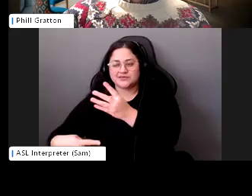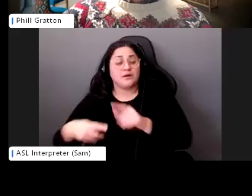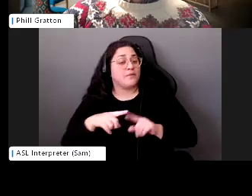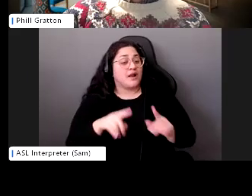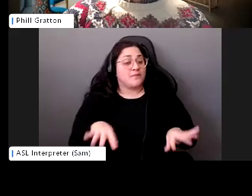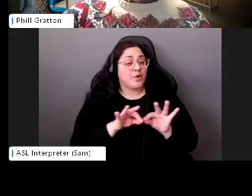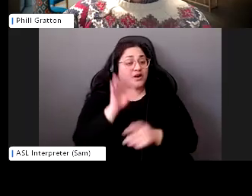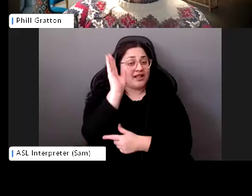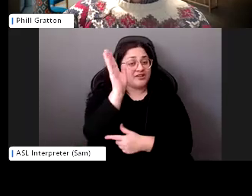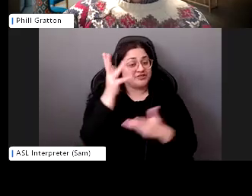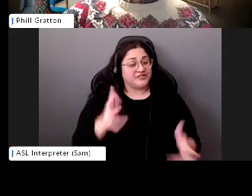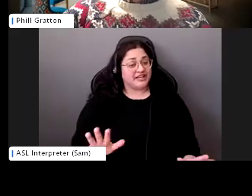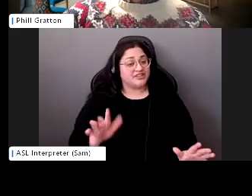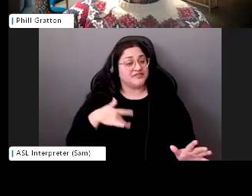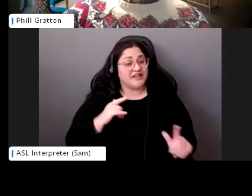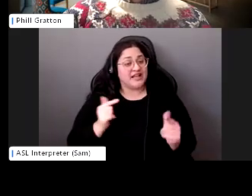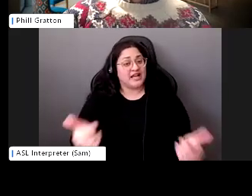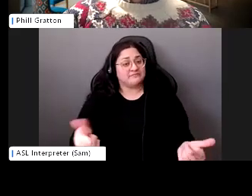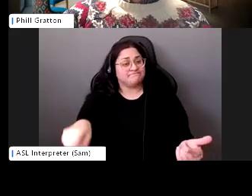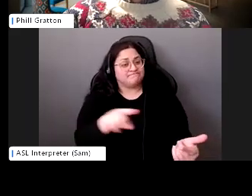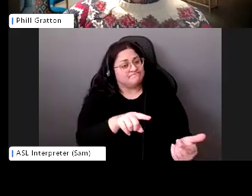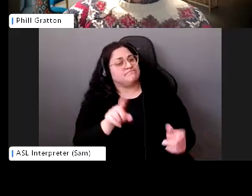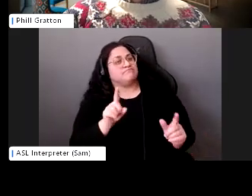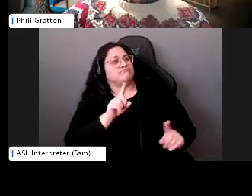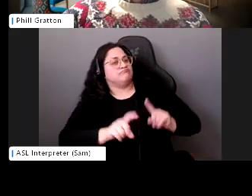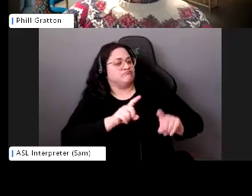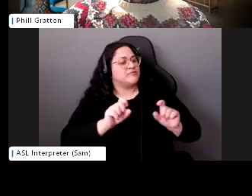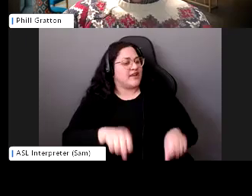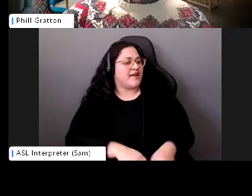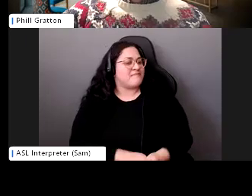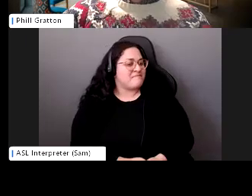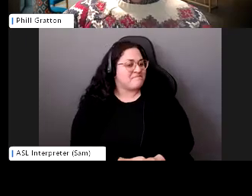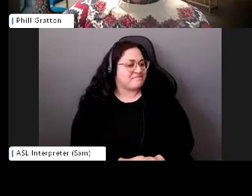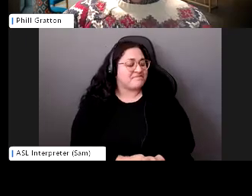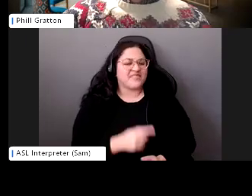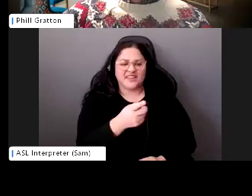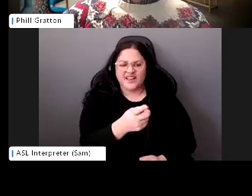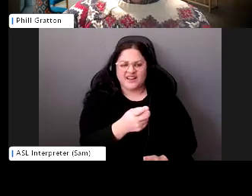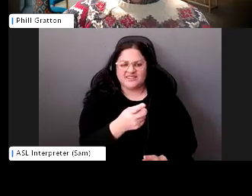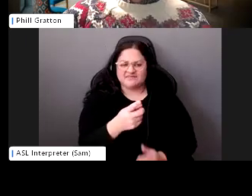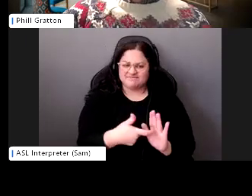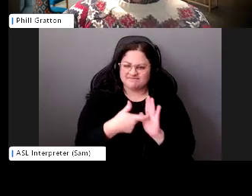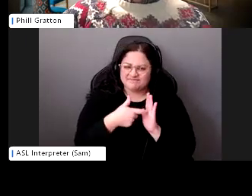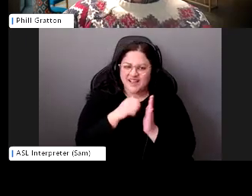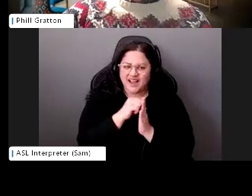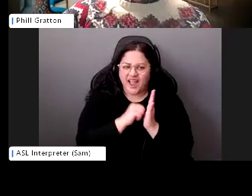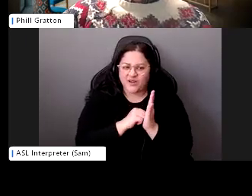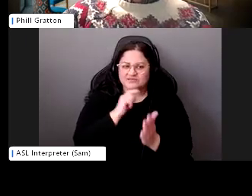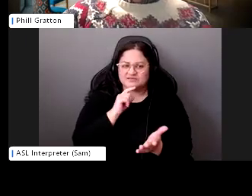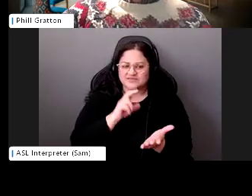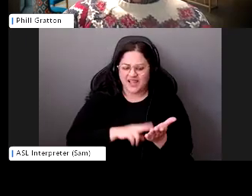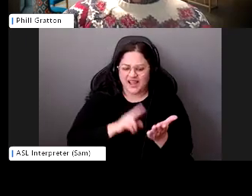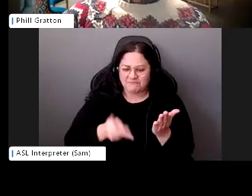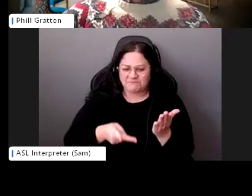some questions. Do I need an account? We're always a little cautious about signing up for things, right? You